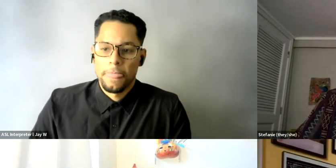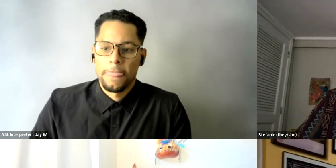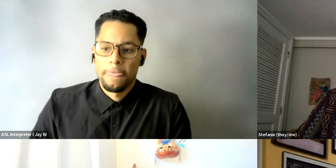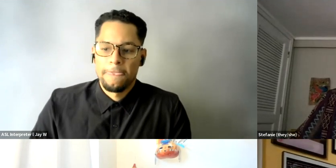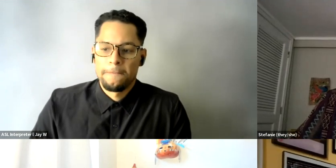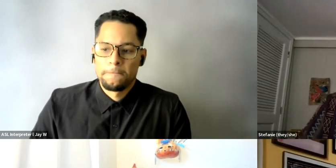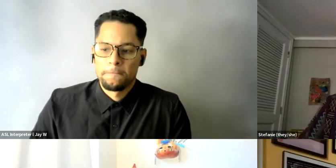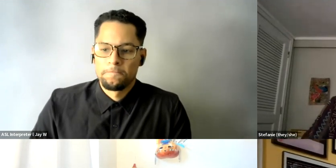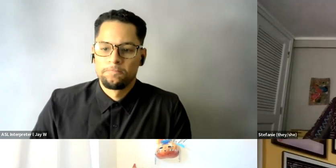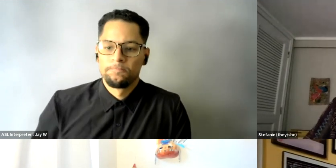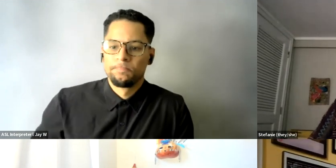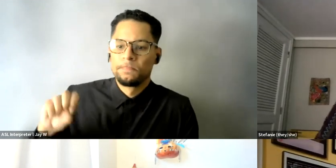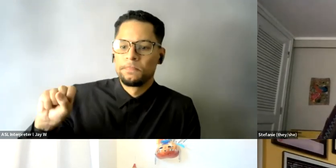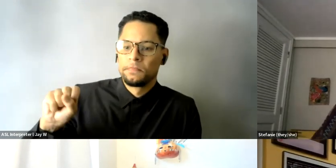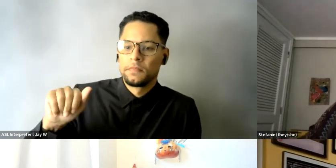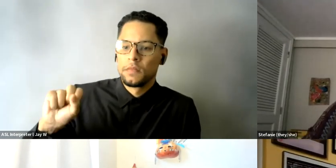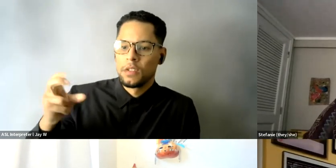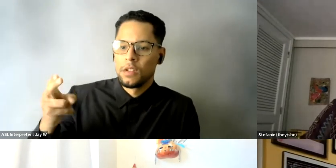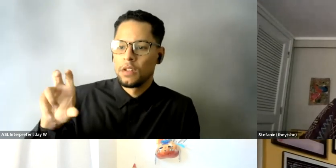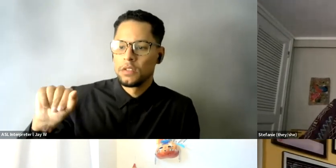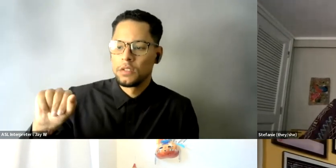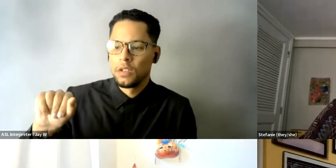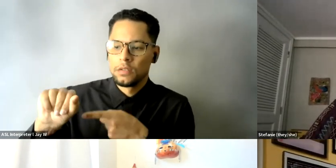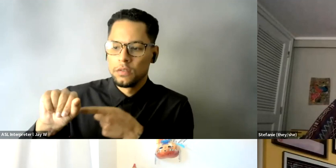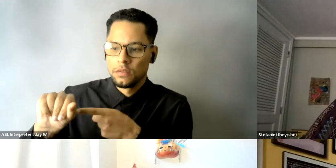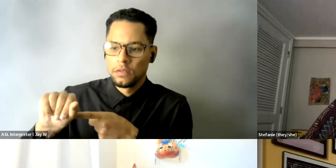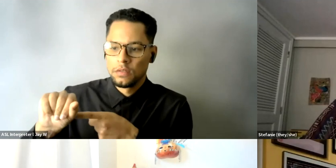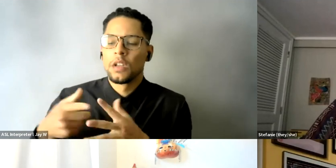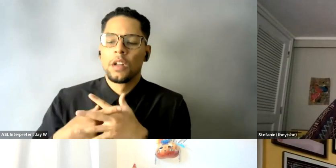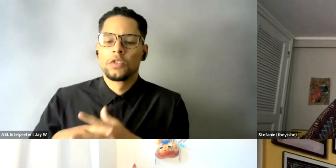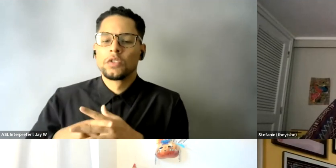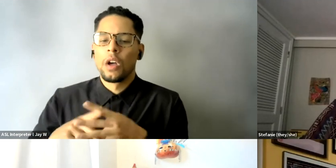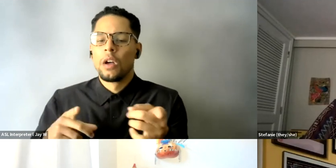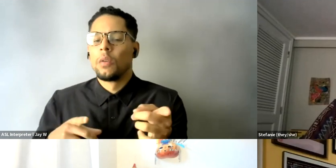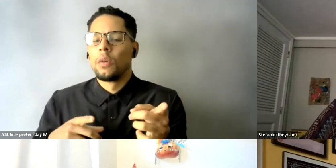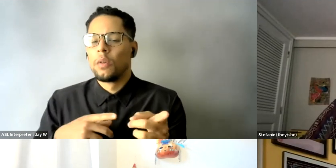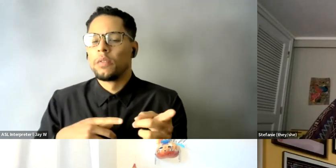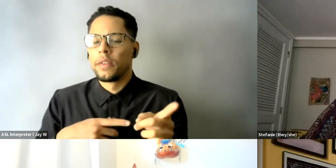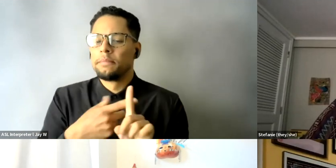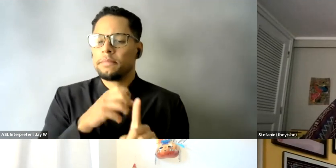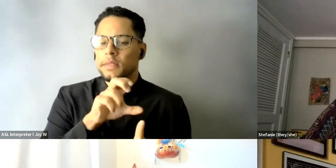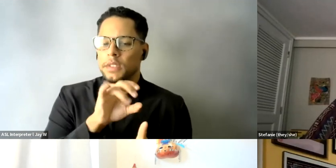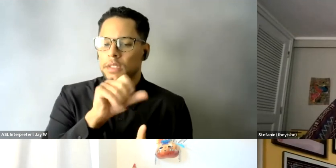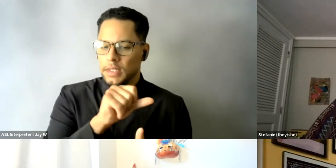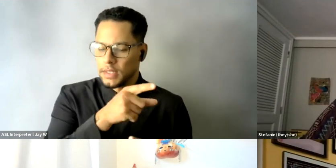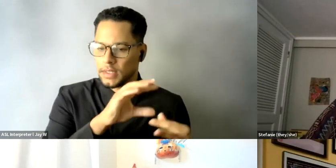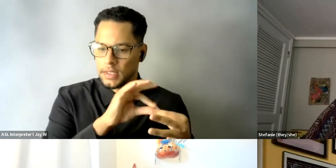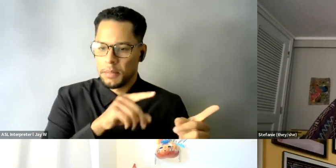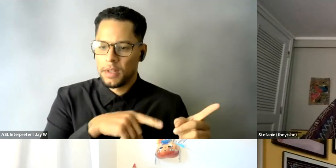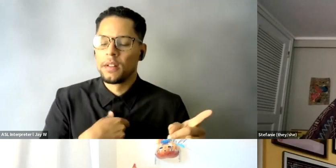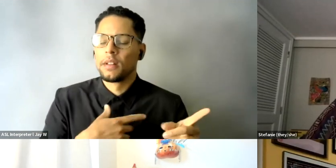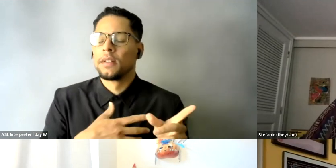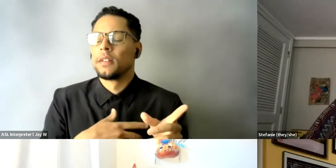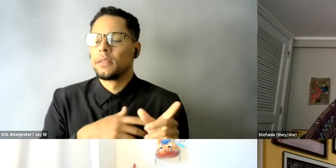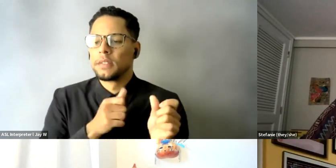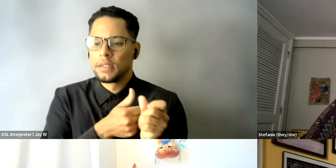You know, I'll start with echoing something that Celia said a few moments ago. She talked about growing up and never feeling like she really